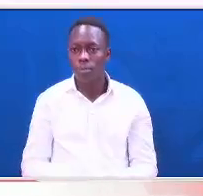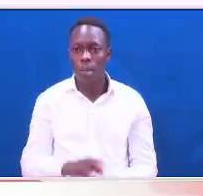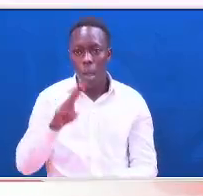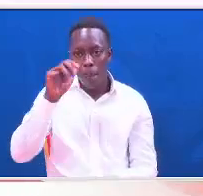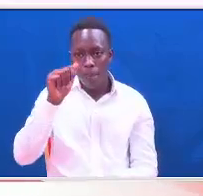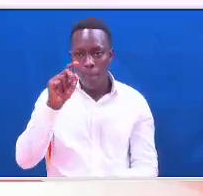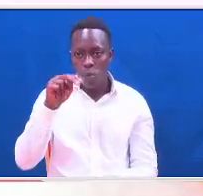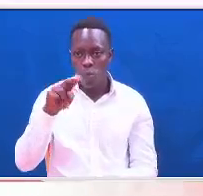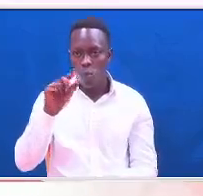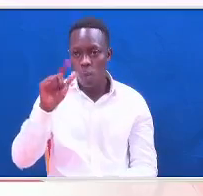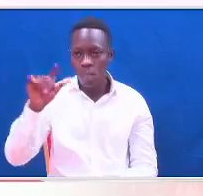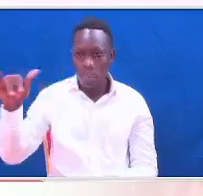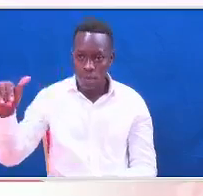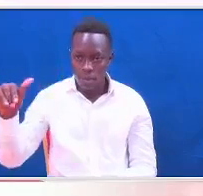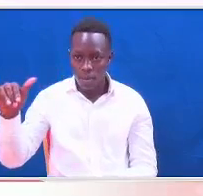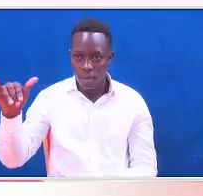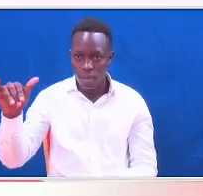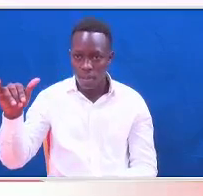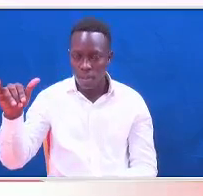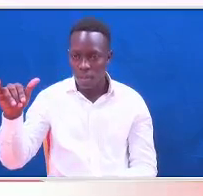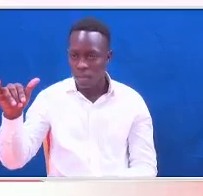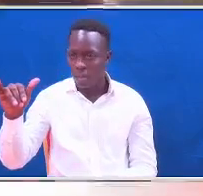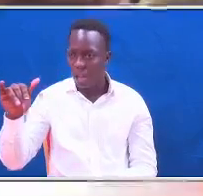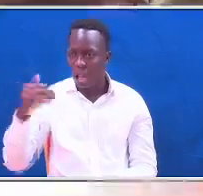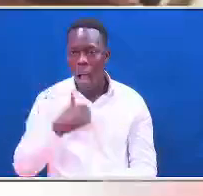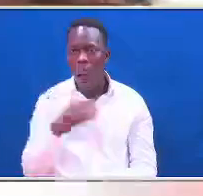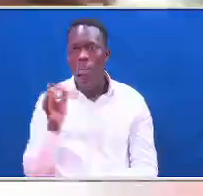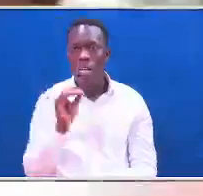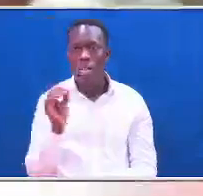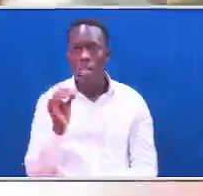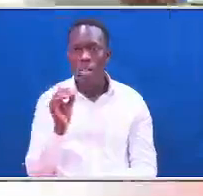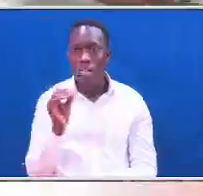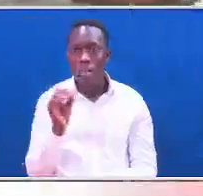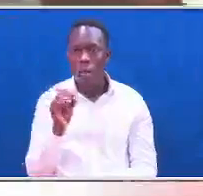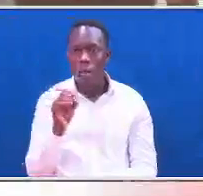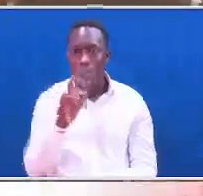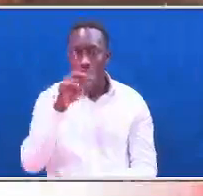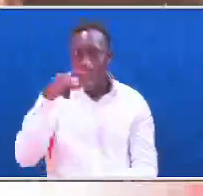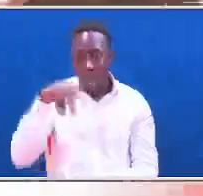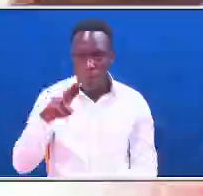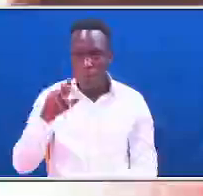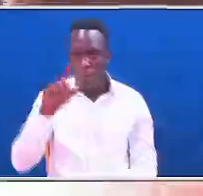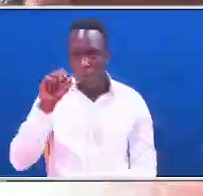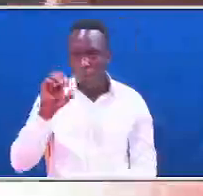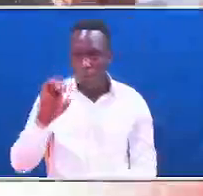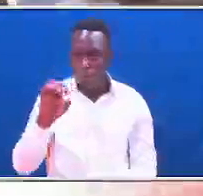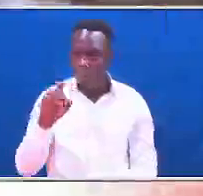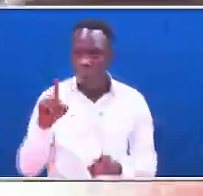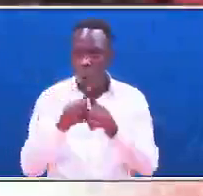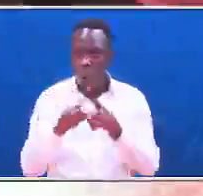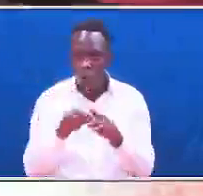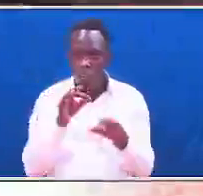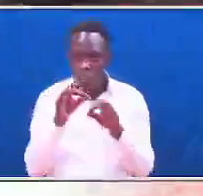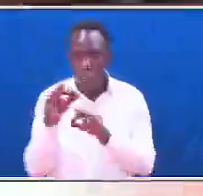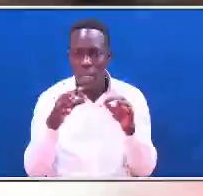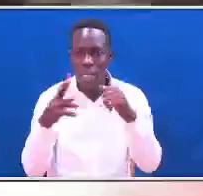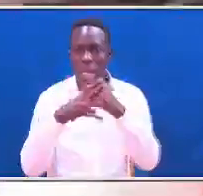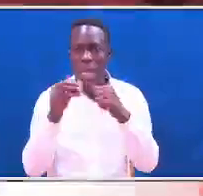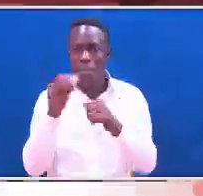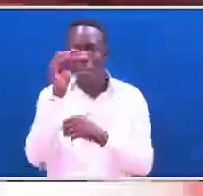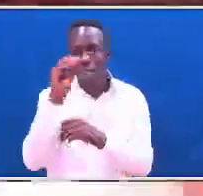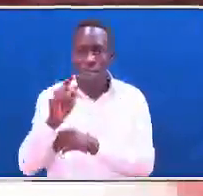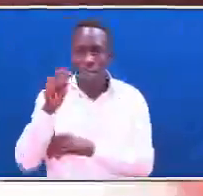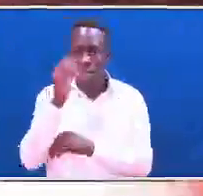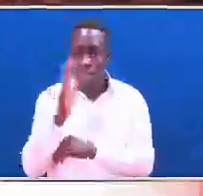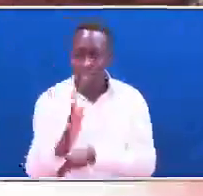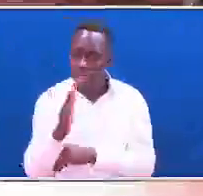returns. So we don't have manual returns anymore. One Pulse also demonstrated that 90% of Kenyans know